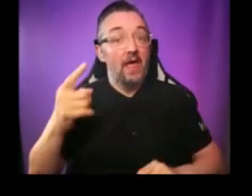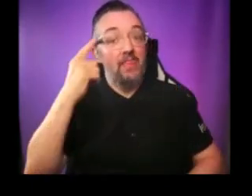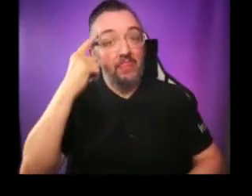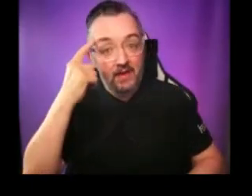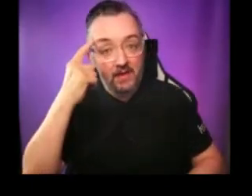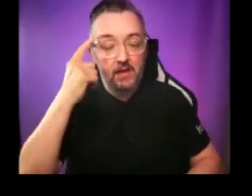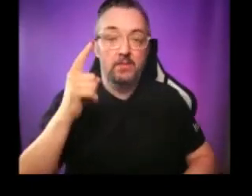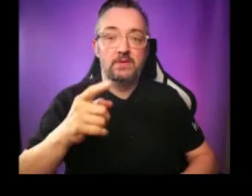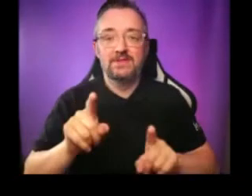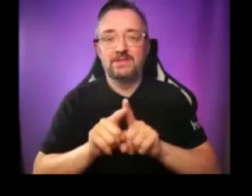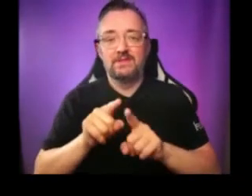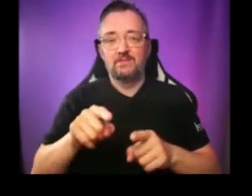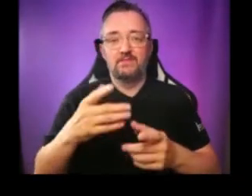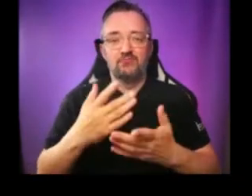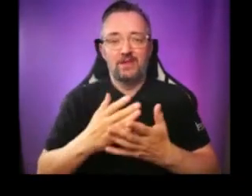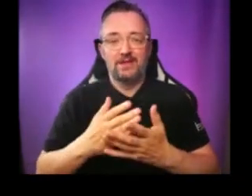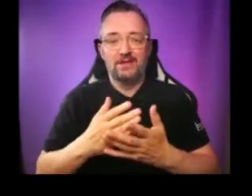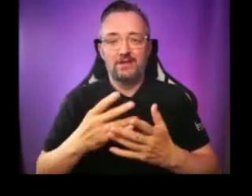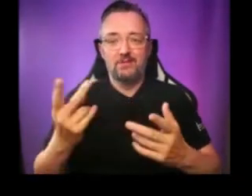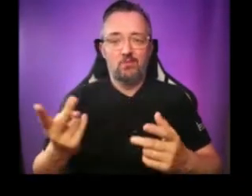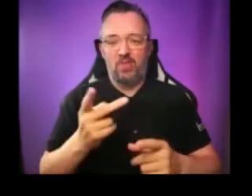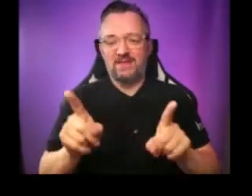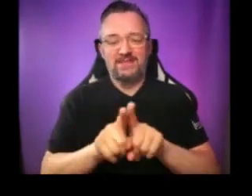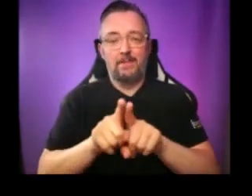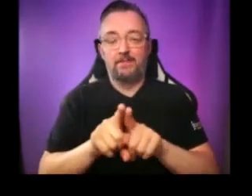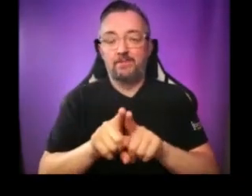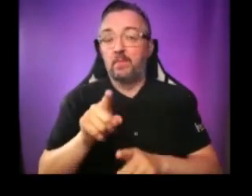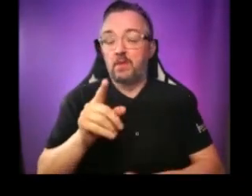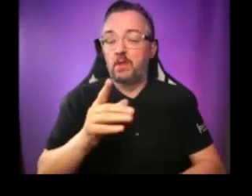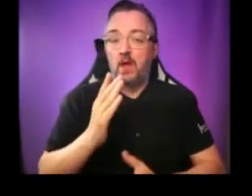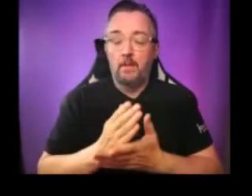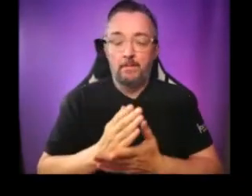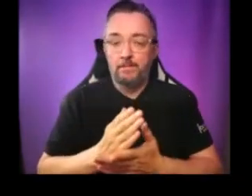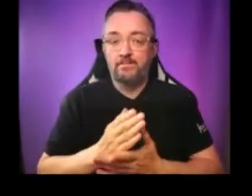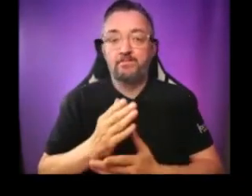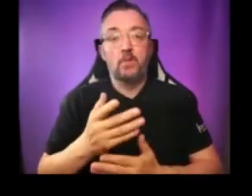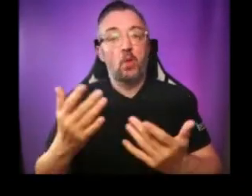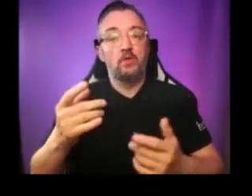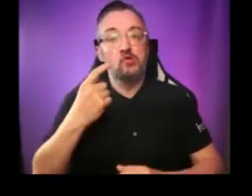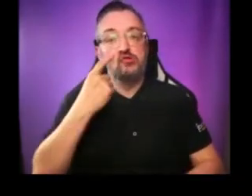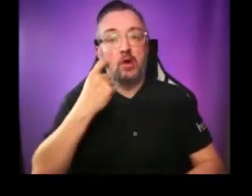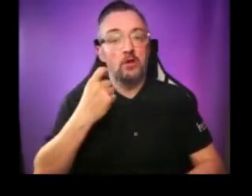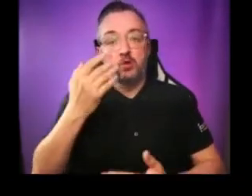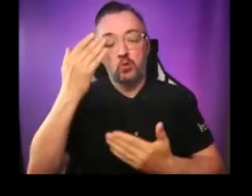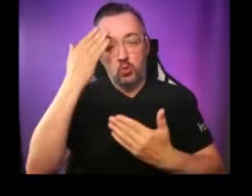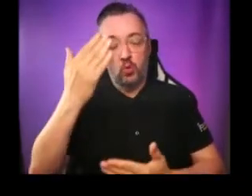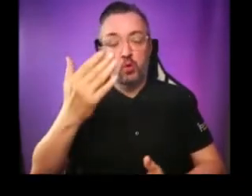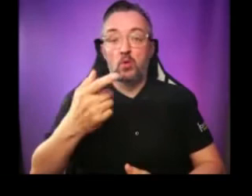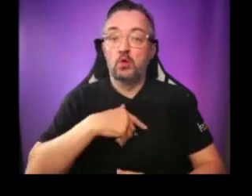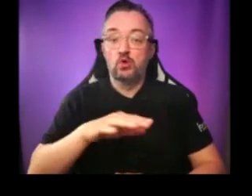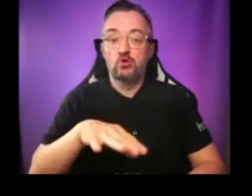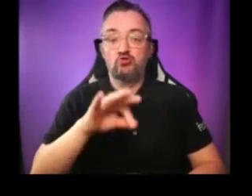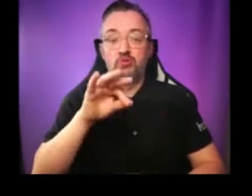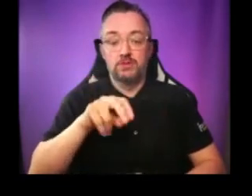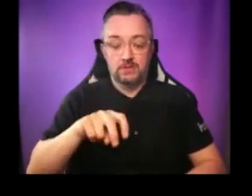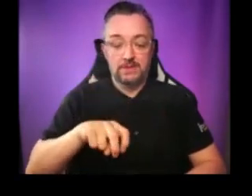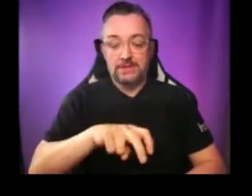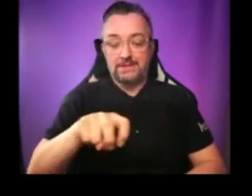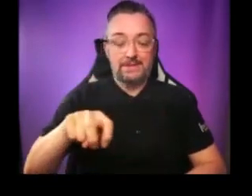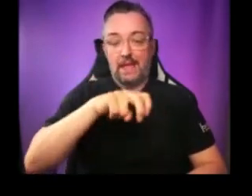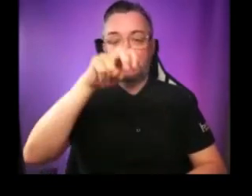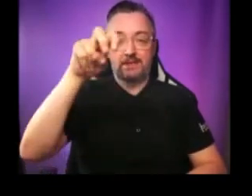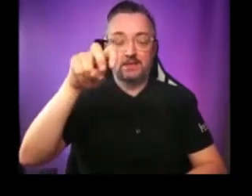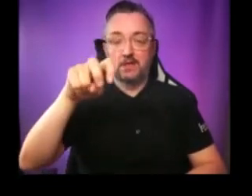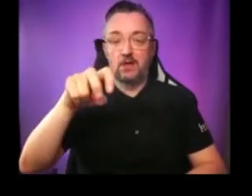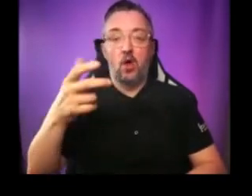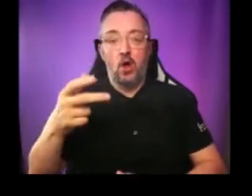almost as if they're synonyms. Many of the young people didn't realize, for example, that choosing the stairs over the lift will contribute to their